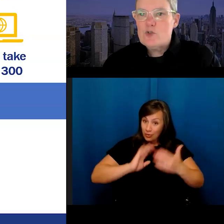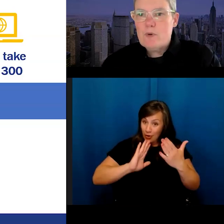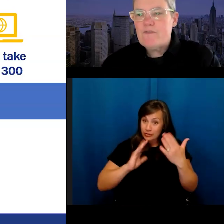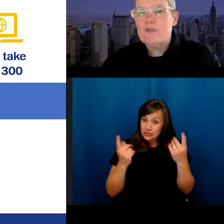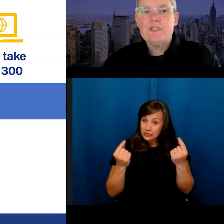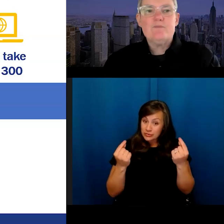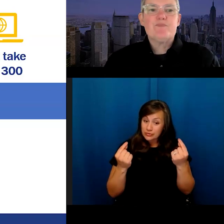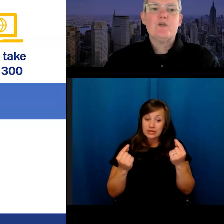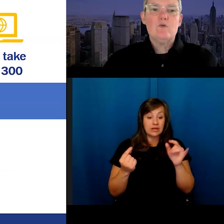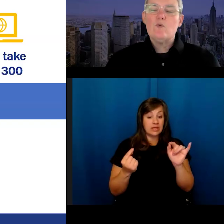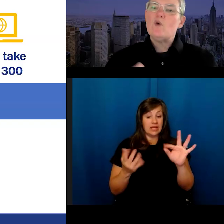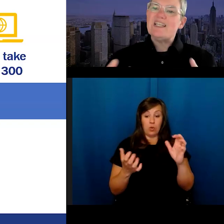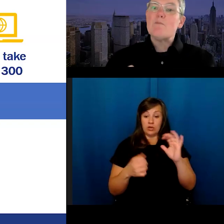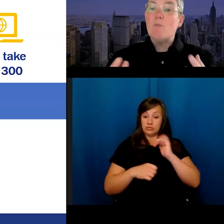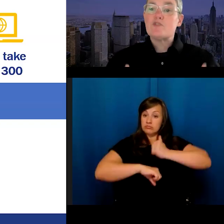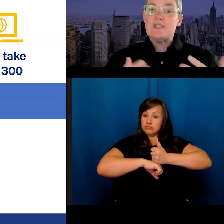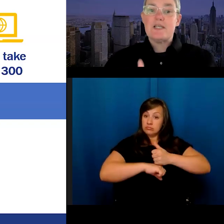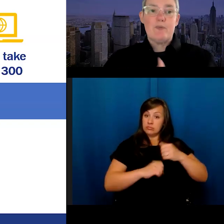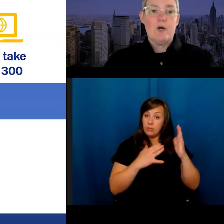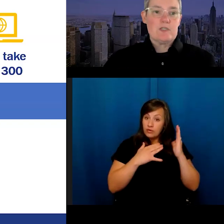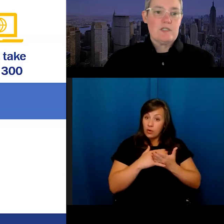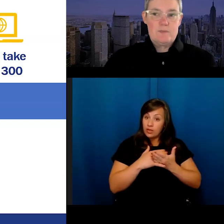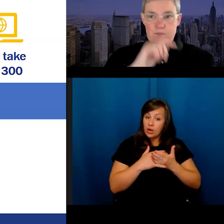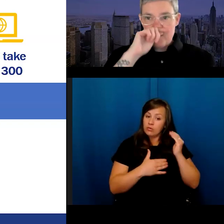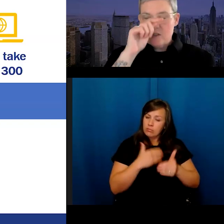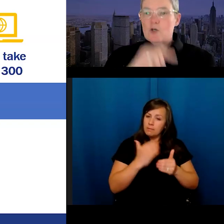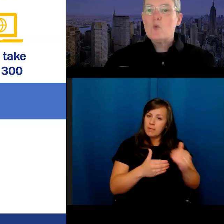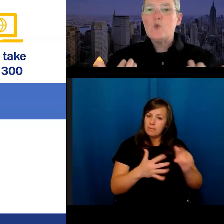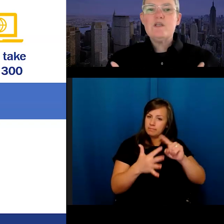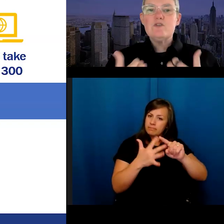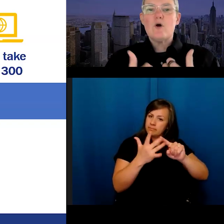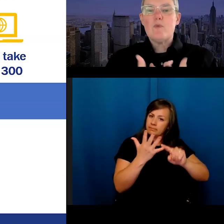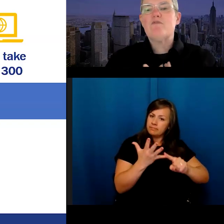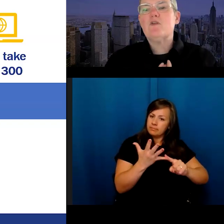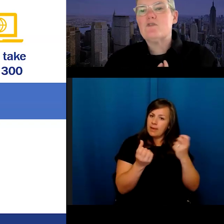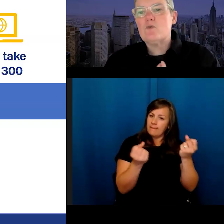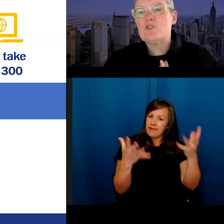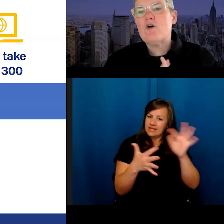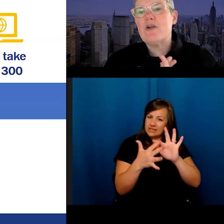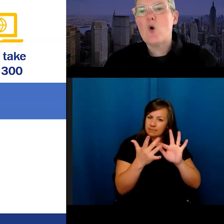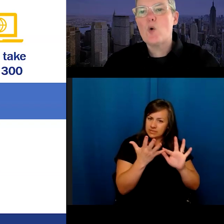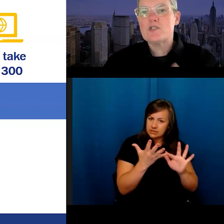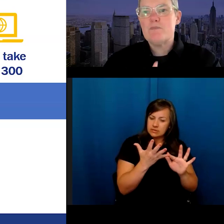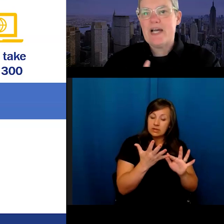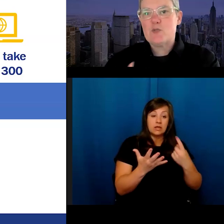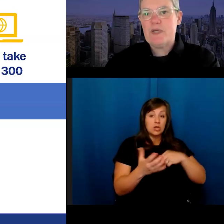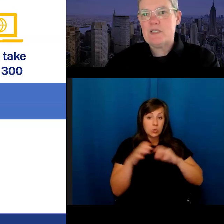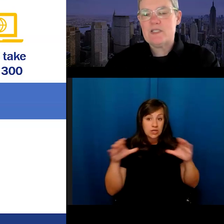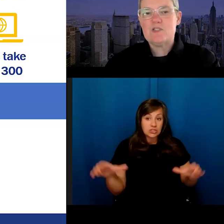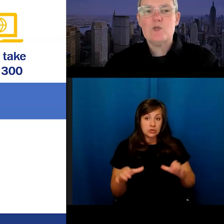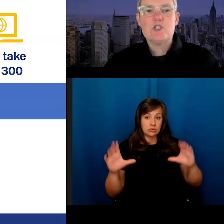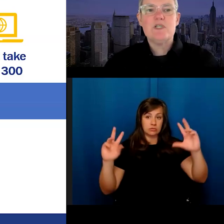you want to do a portfolio. It's a multi-step process. We do our portfolios on what's called a course